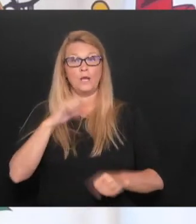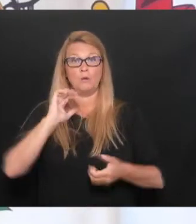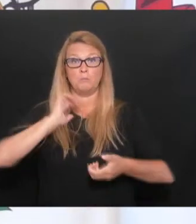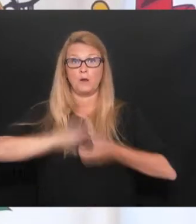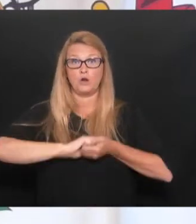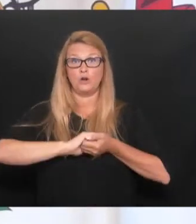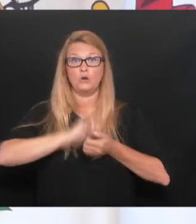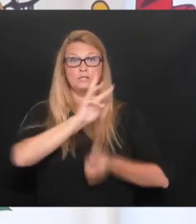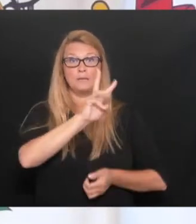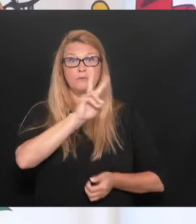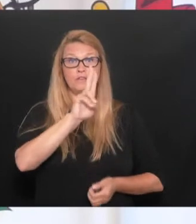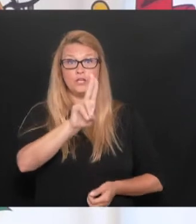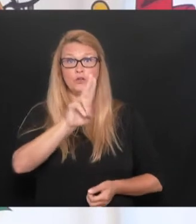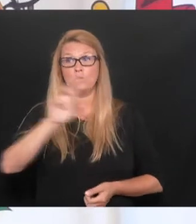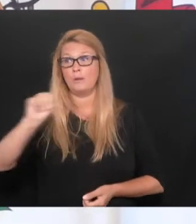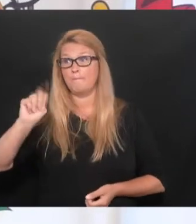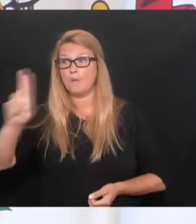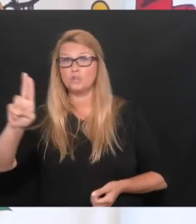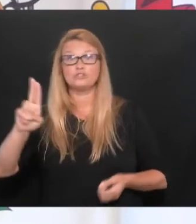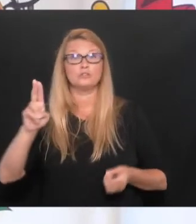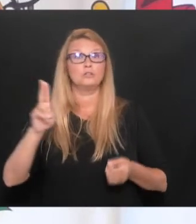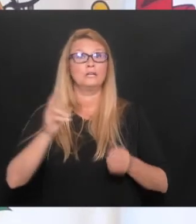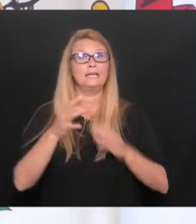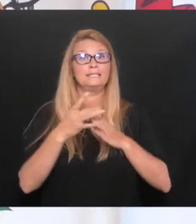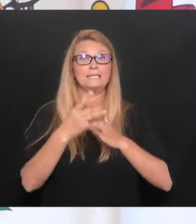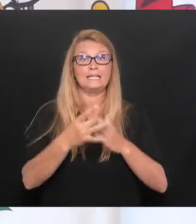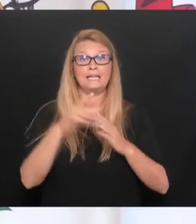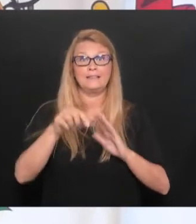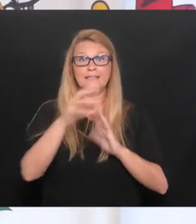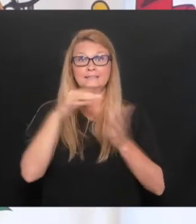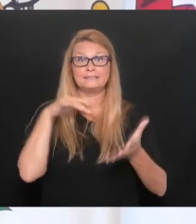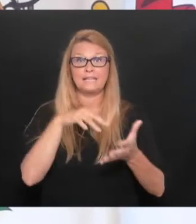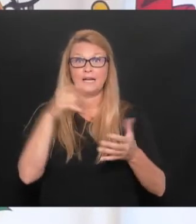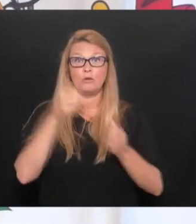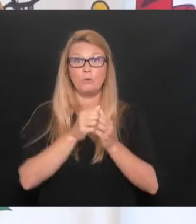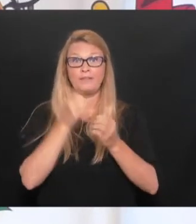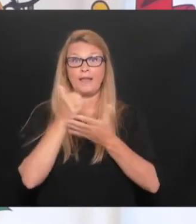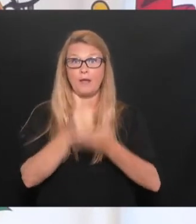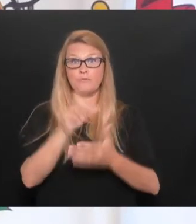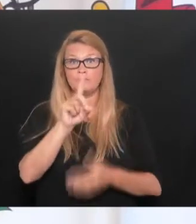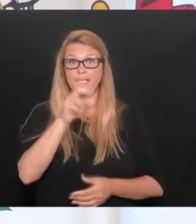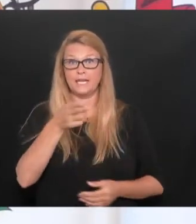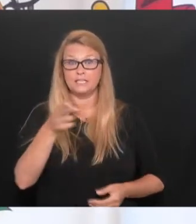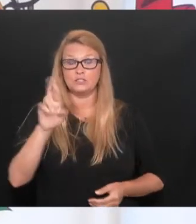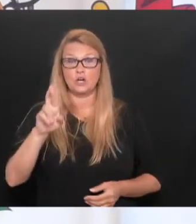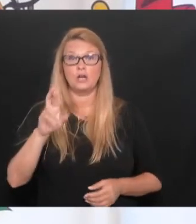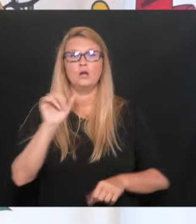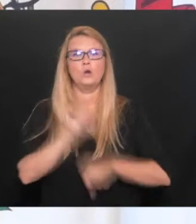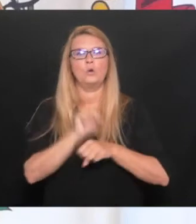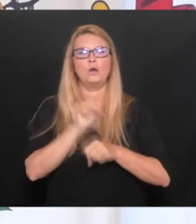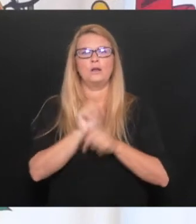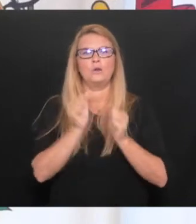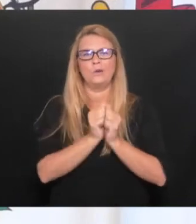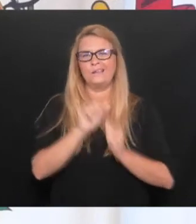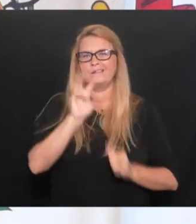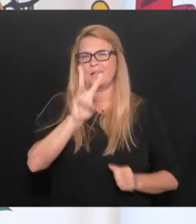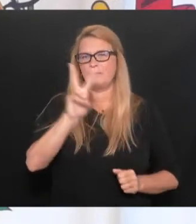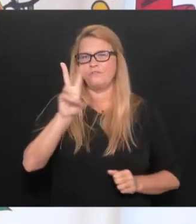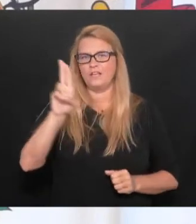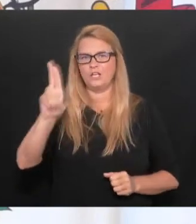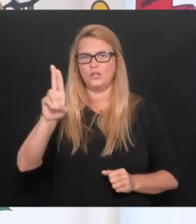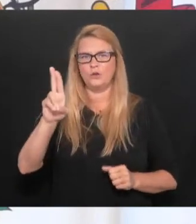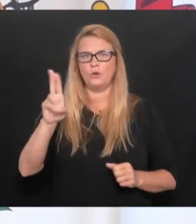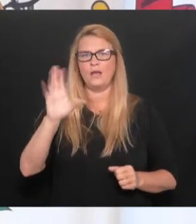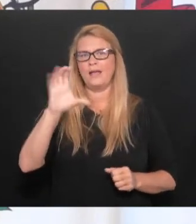Marshall to lead this study with the help of DHHR. We're also working closely with the WVU